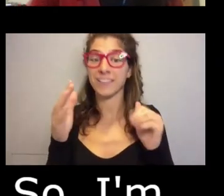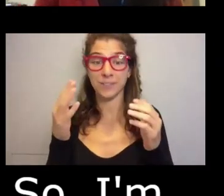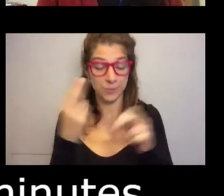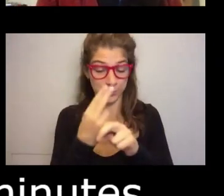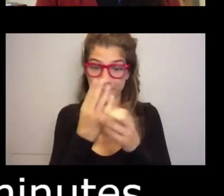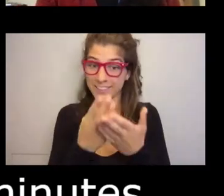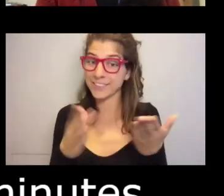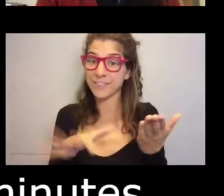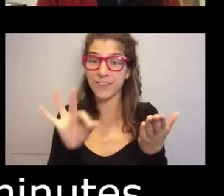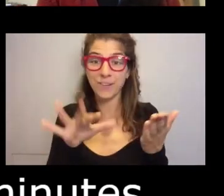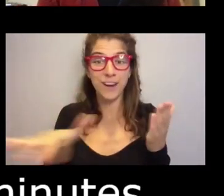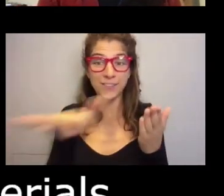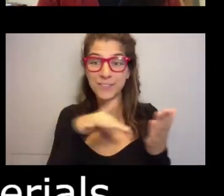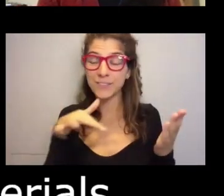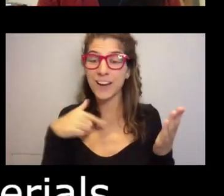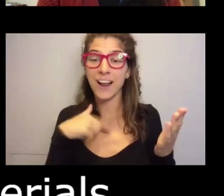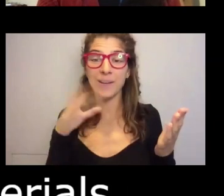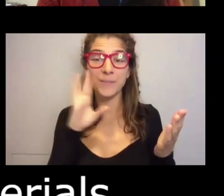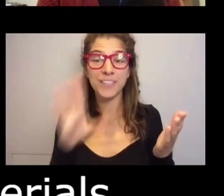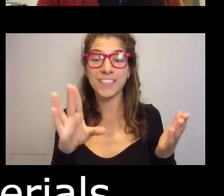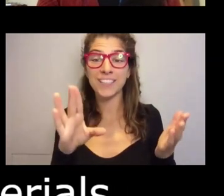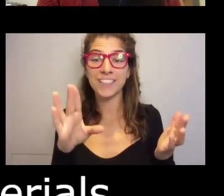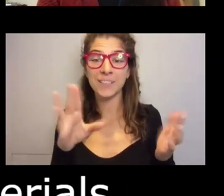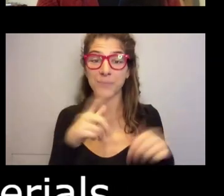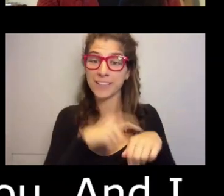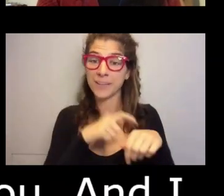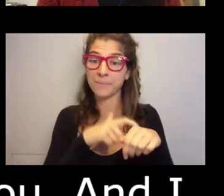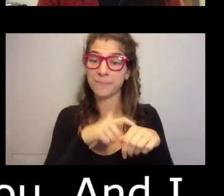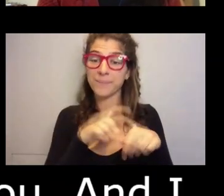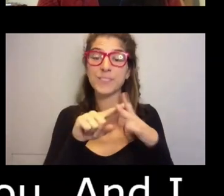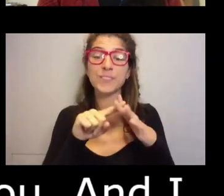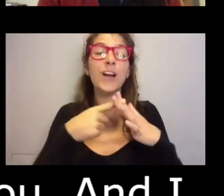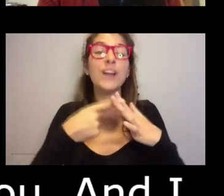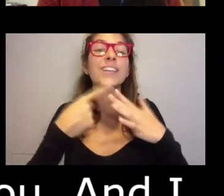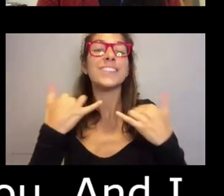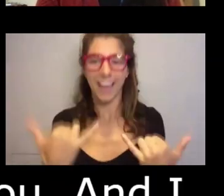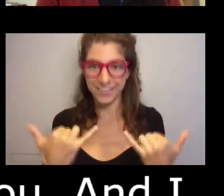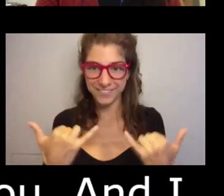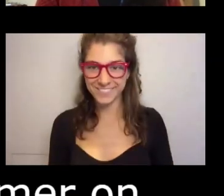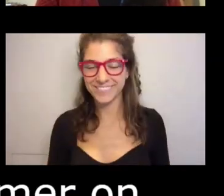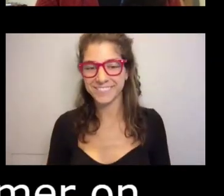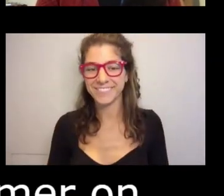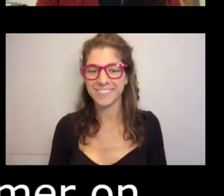that you found around you. And I am gonna put my timer on starting now.